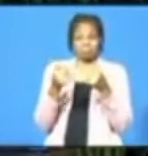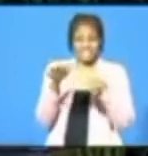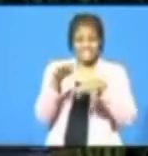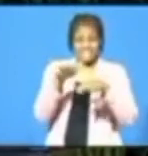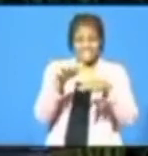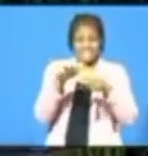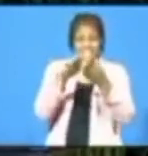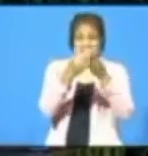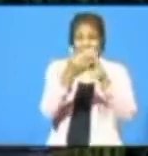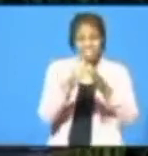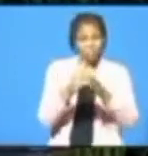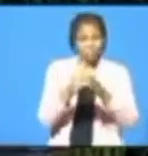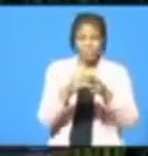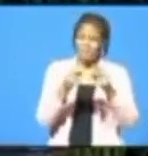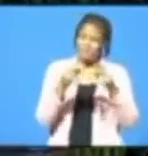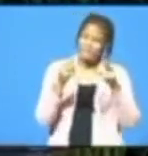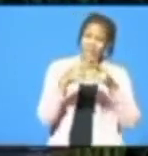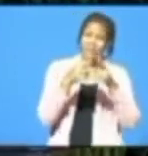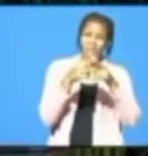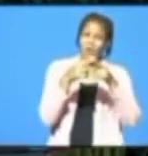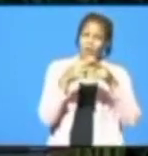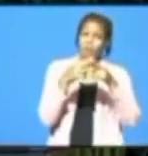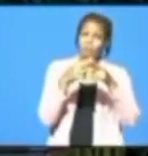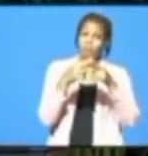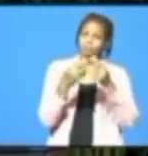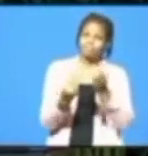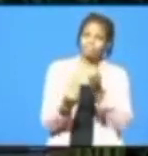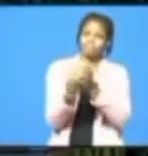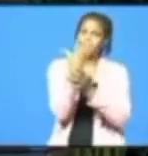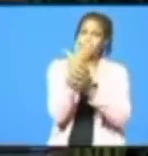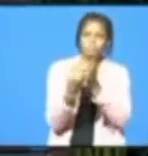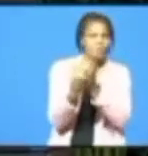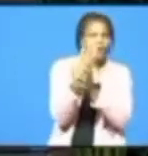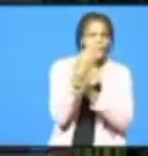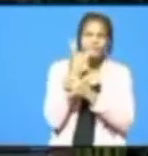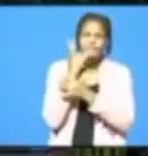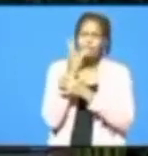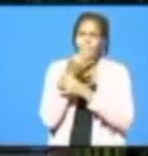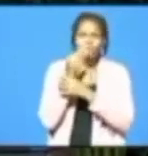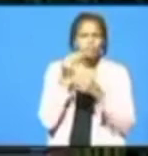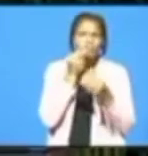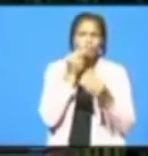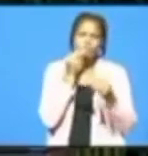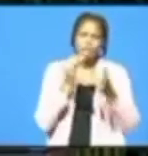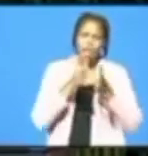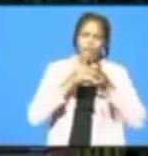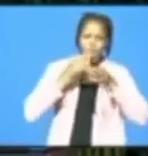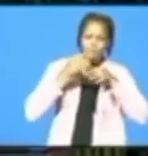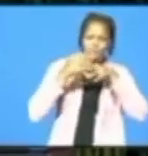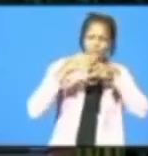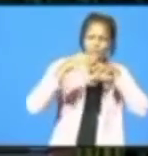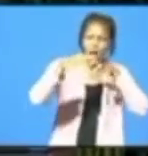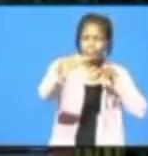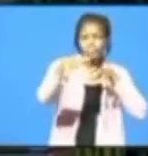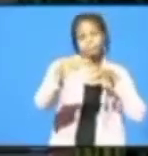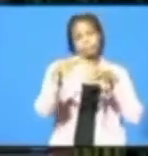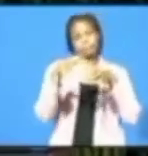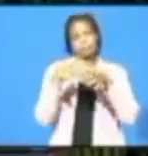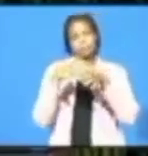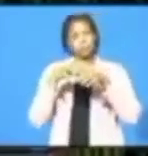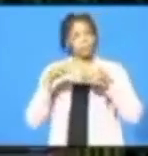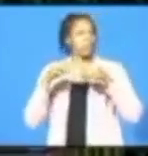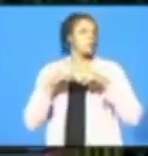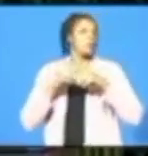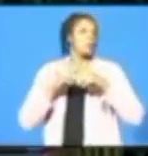pleasant oasis in the desert, in the wilderness of Judea.